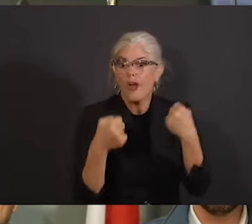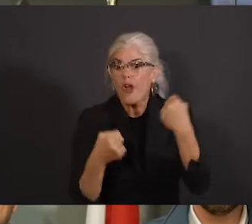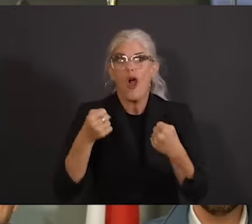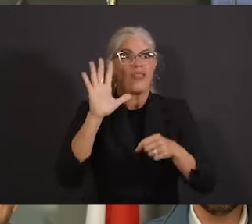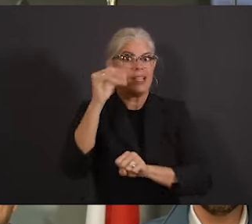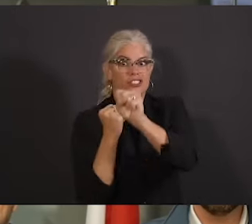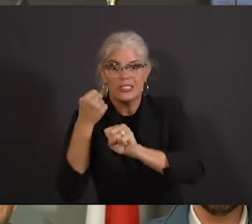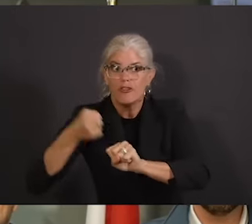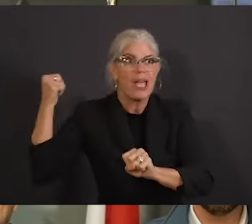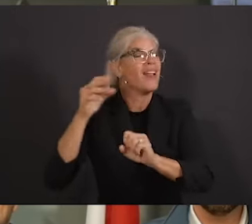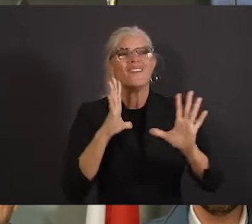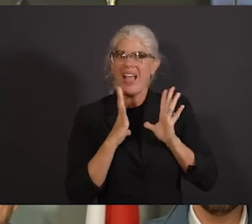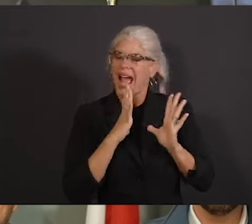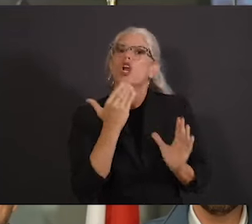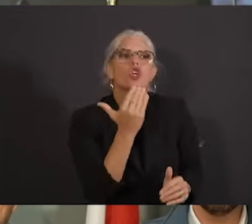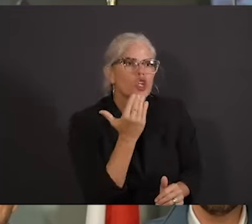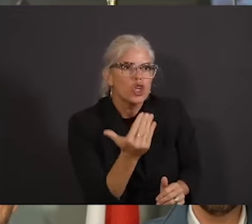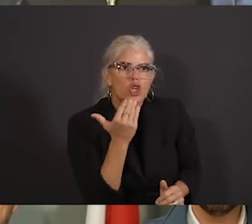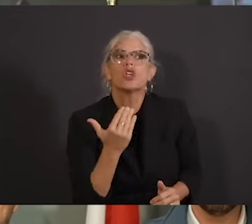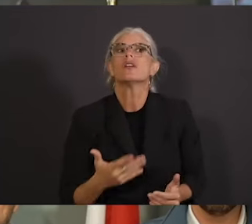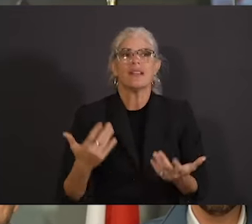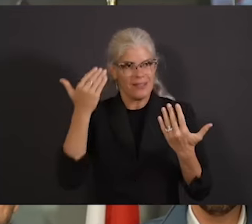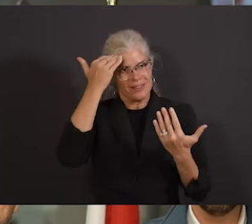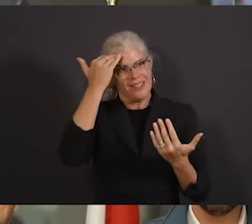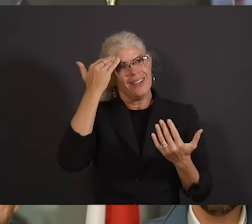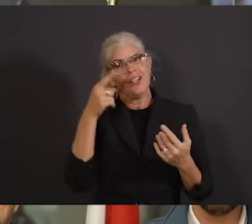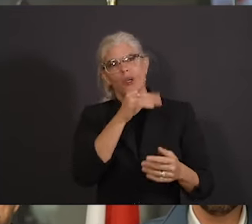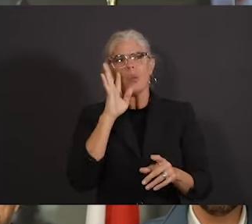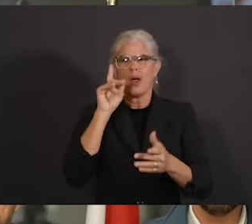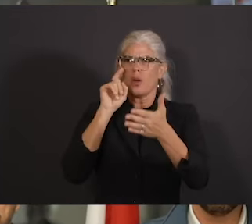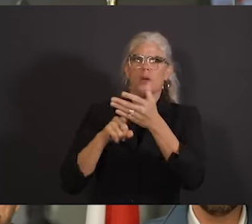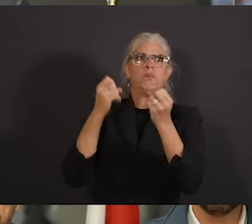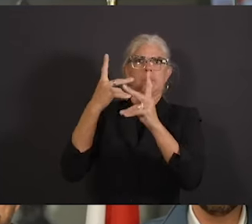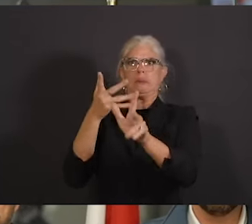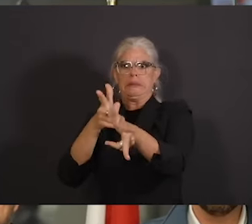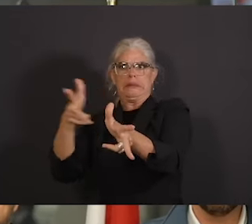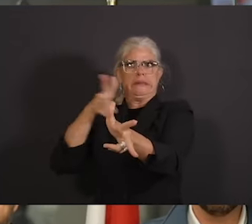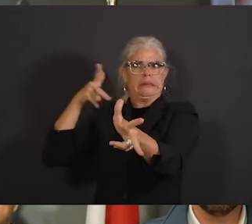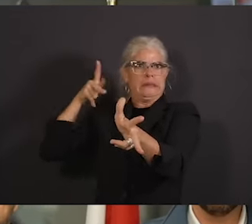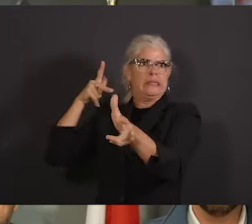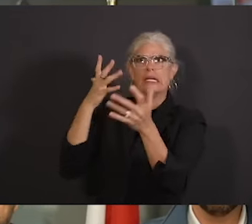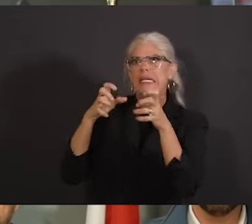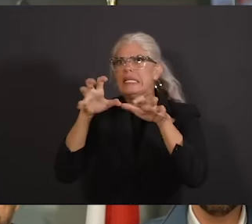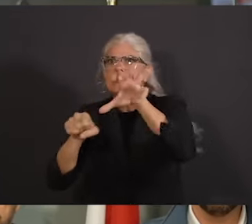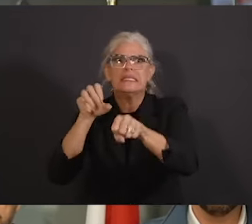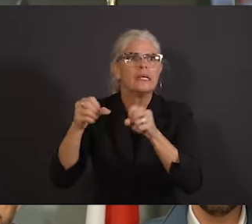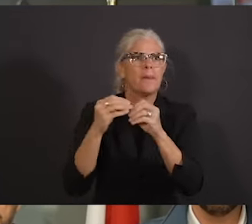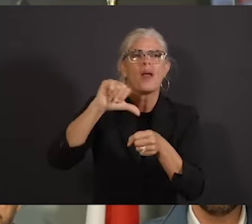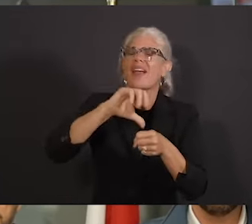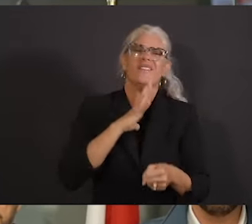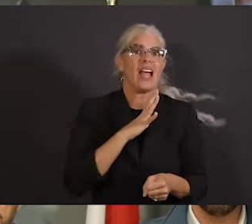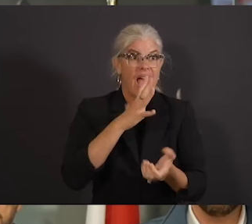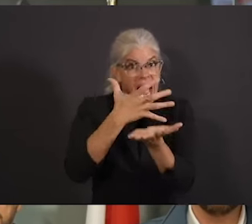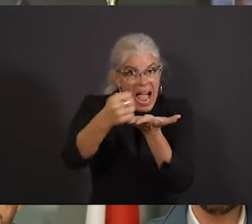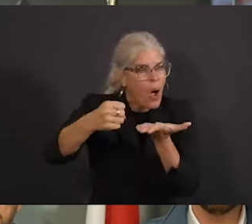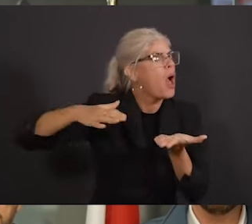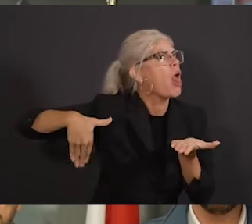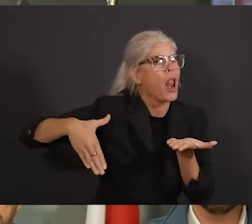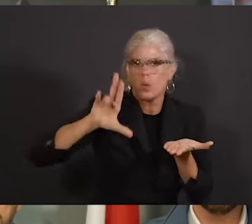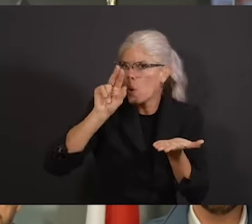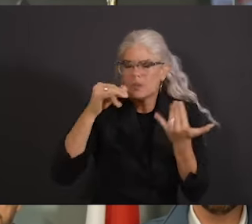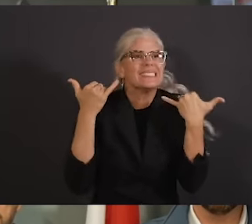more lines than maybe that we're used to on some of these, but there has not been an interruption in fuel deliveries, and all the